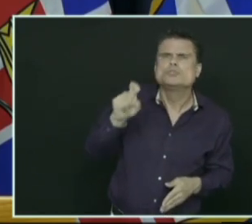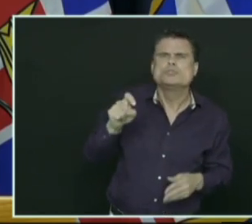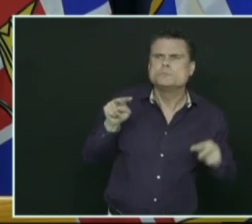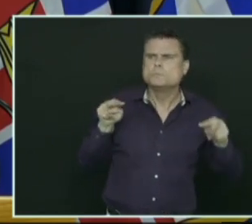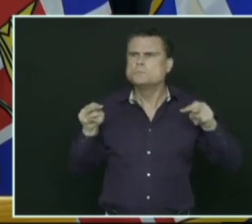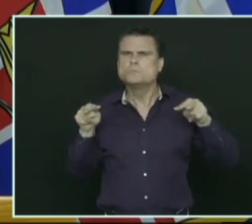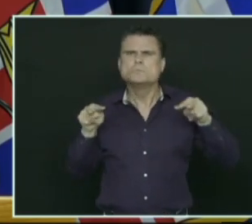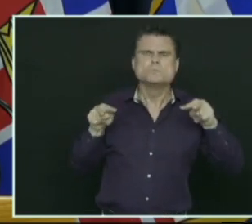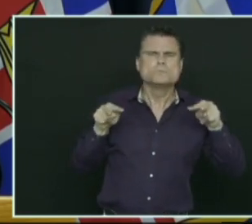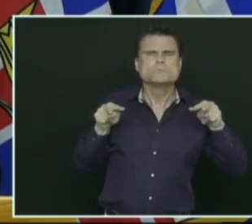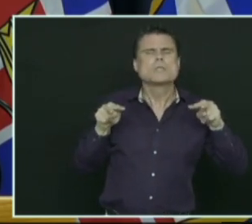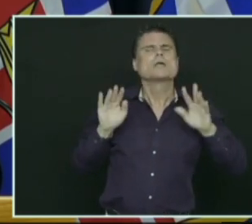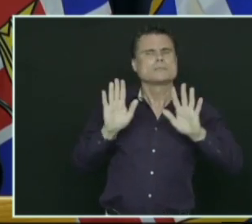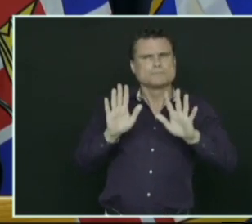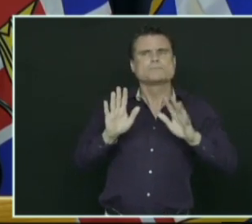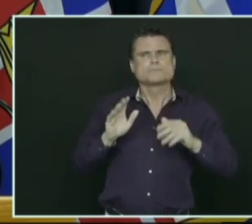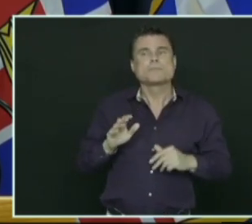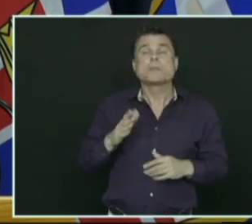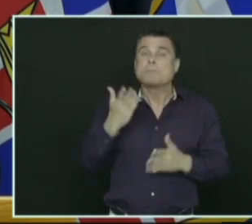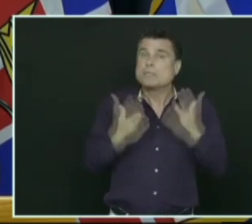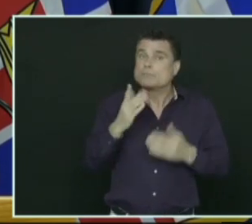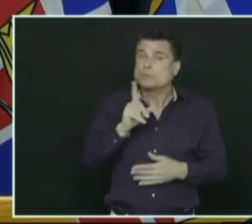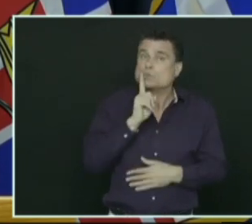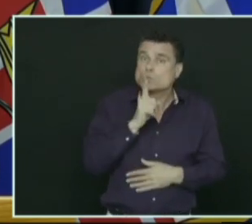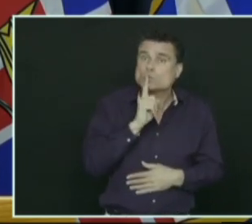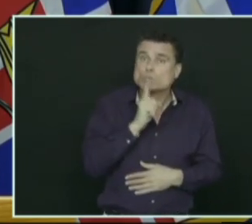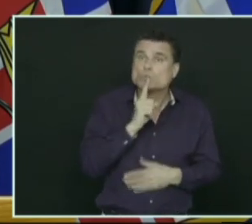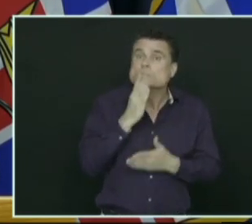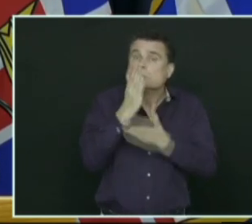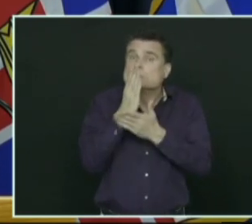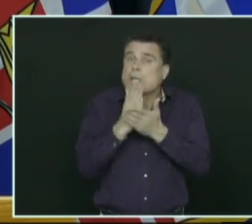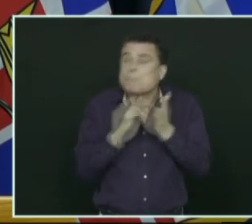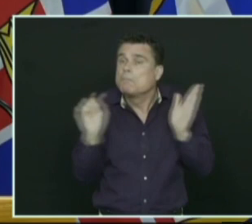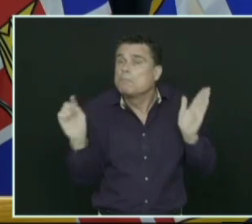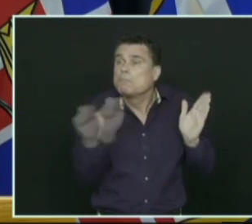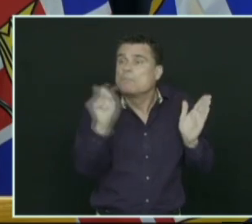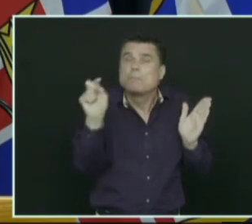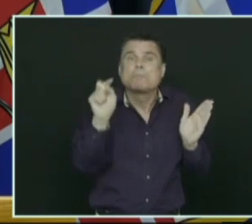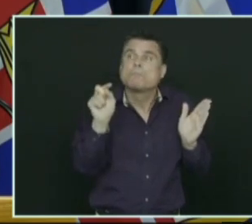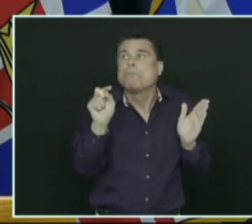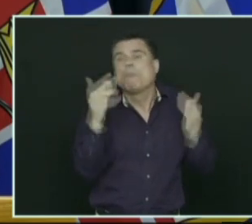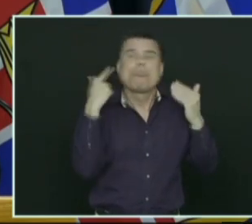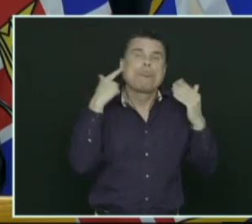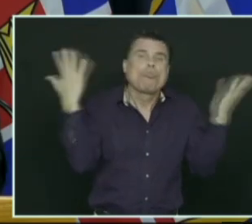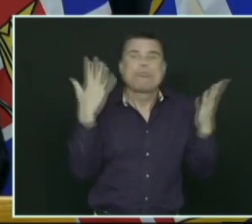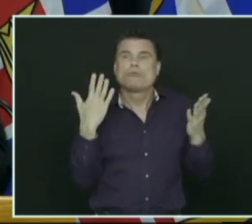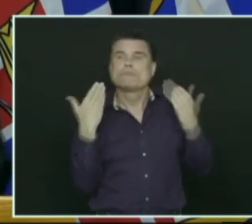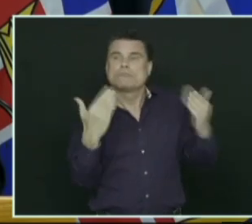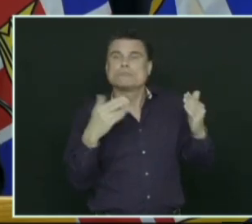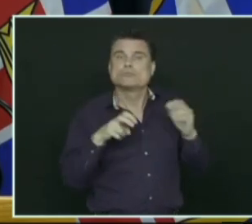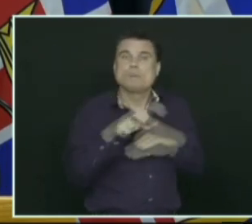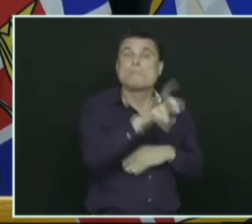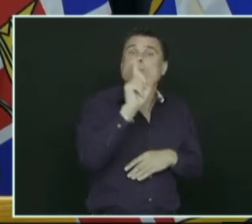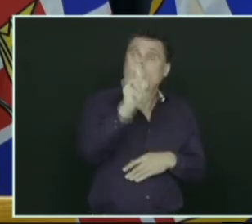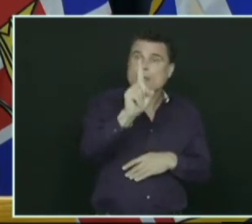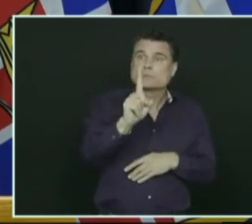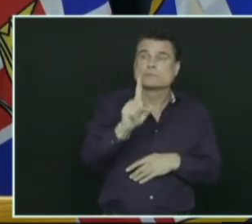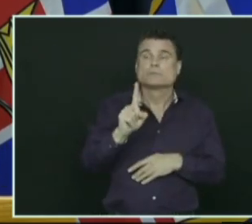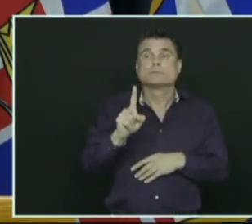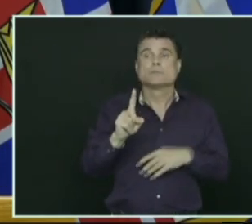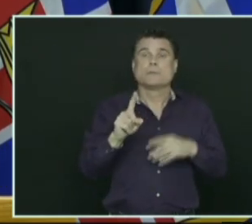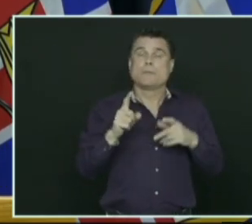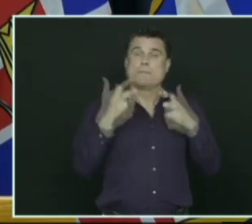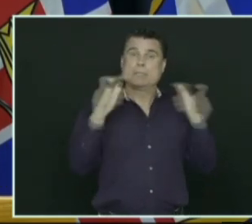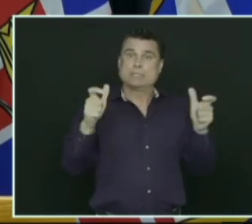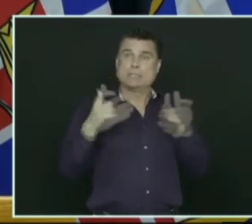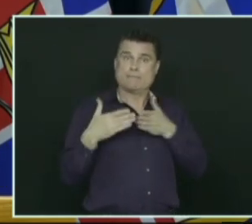distancing rules or physical distancing rules is the extraordinary work that's being done by everybody. And I'm very proud of people in